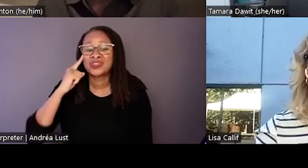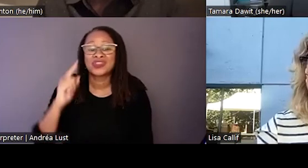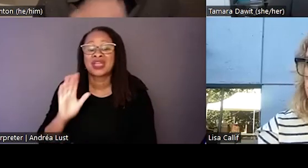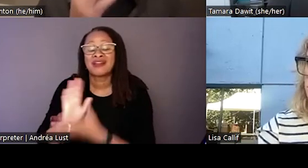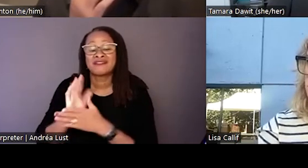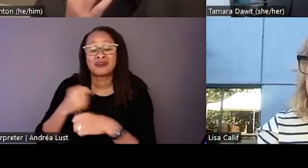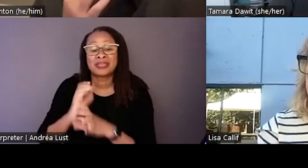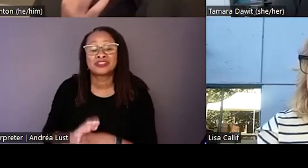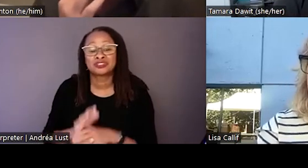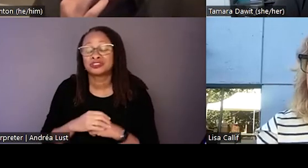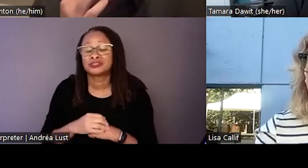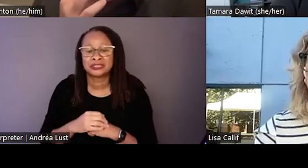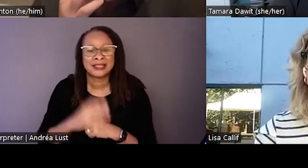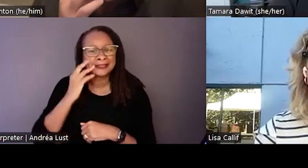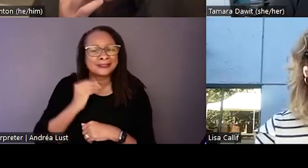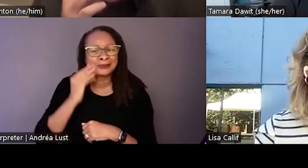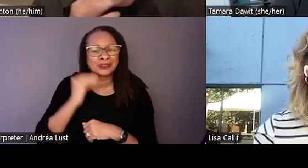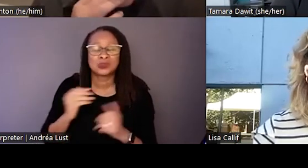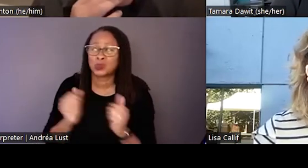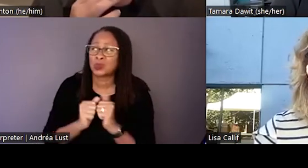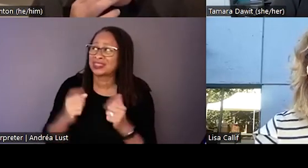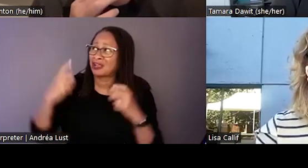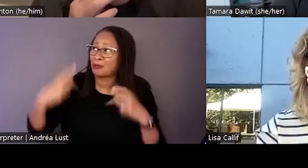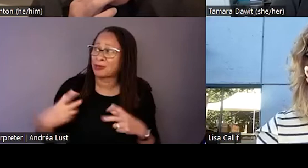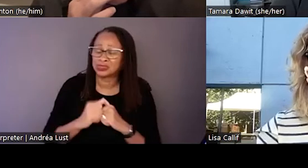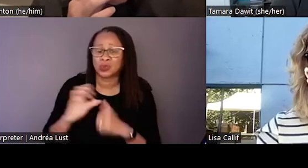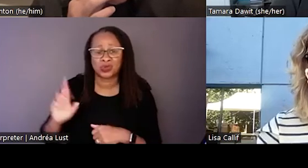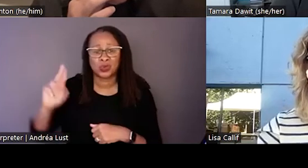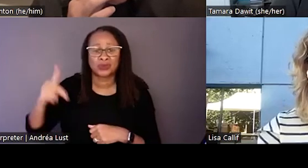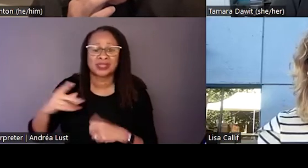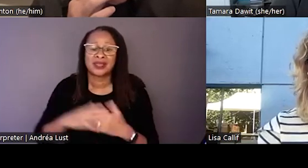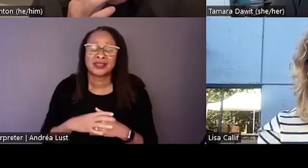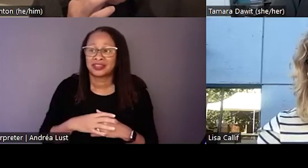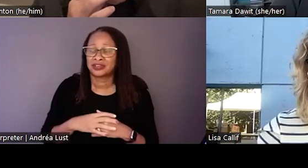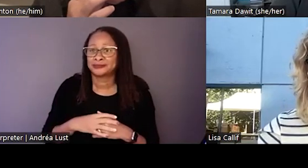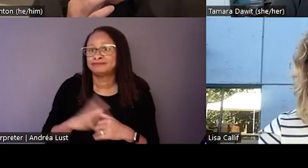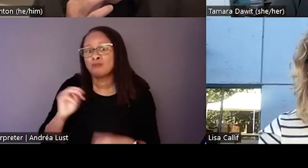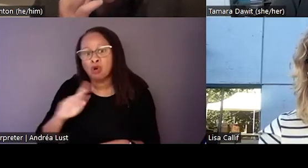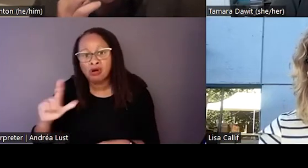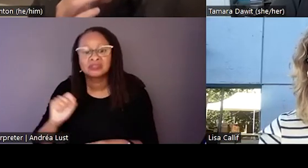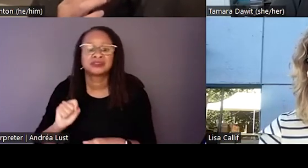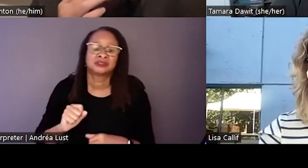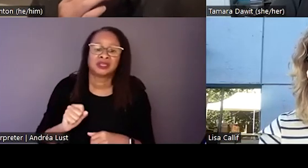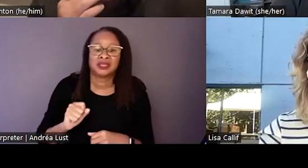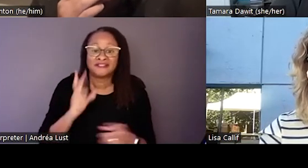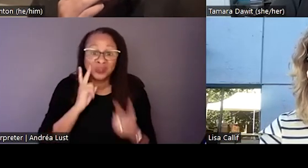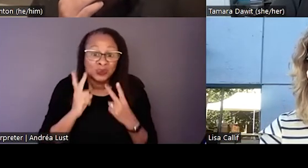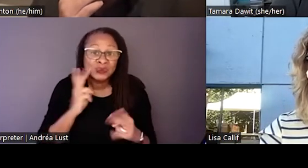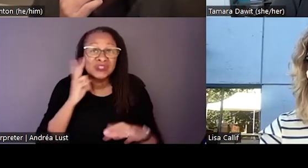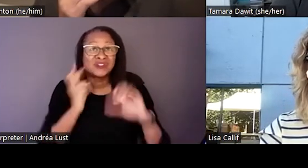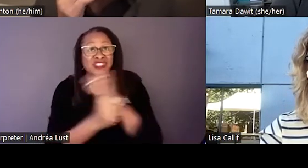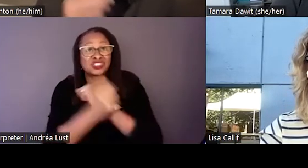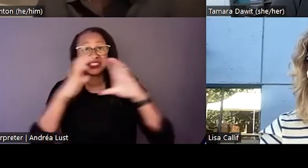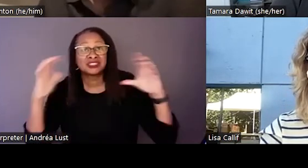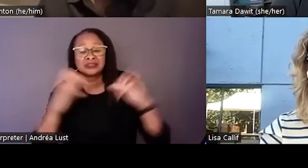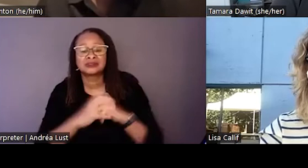been through in terms of like compromising their like BU's vision, story, and being